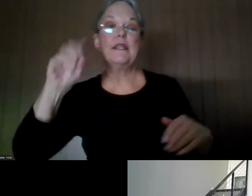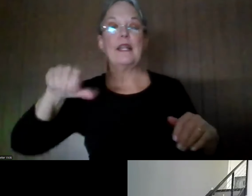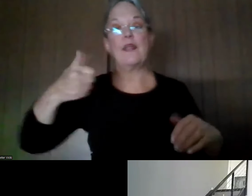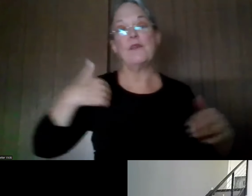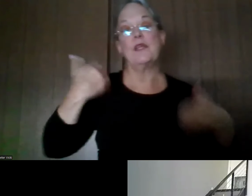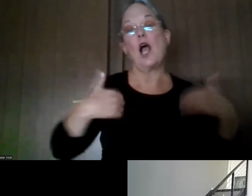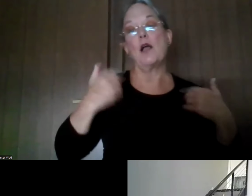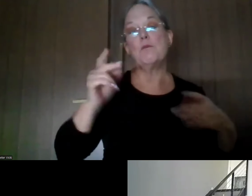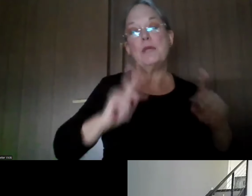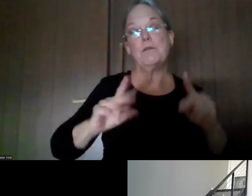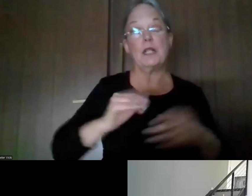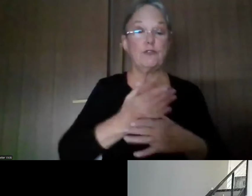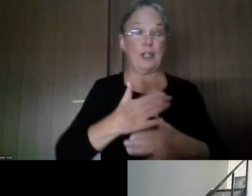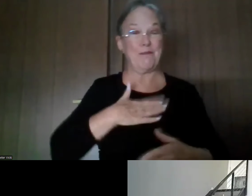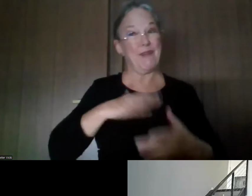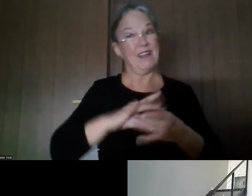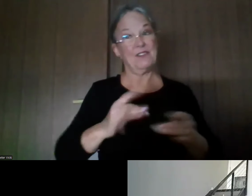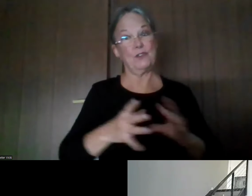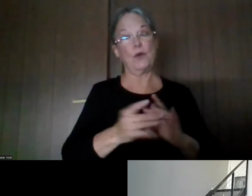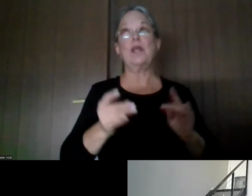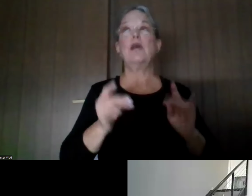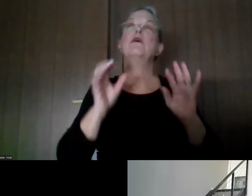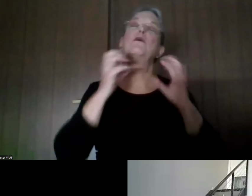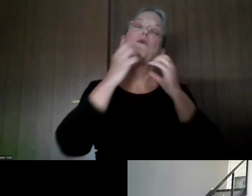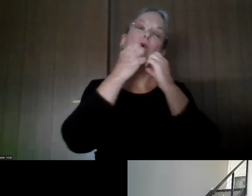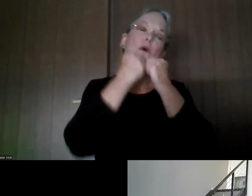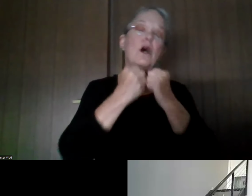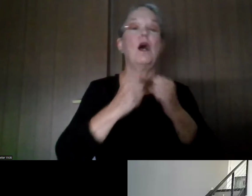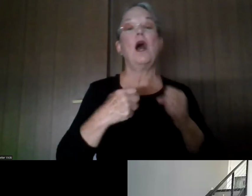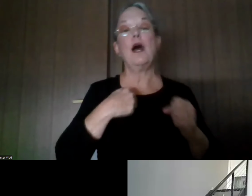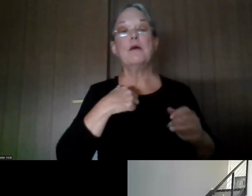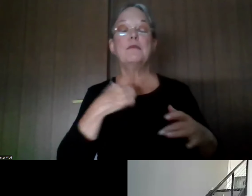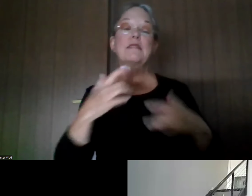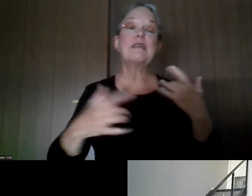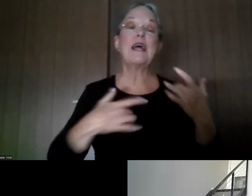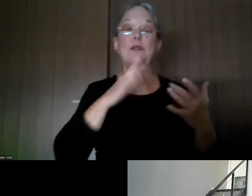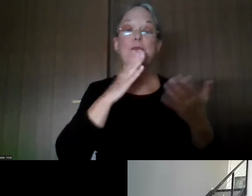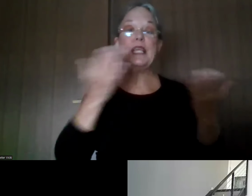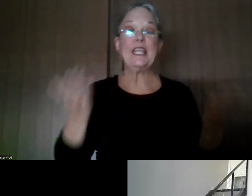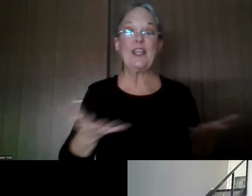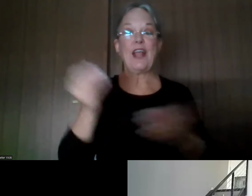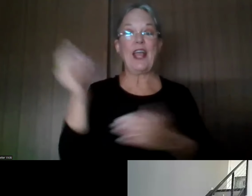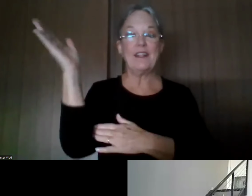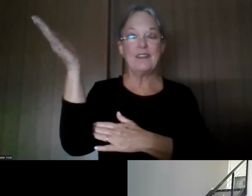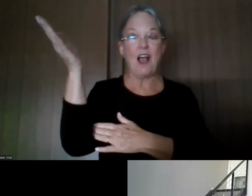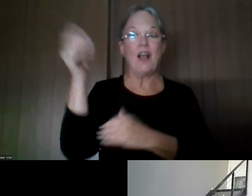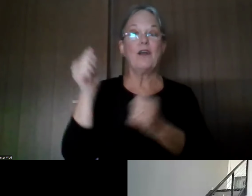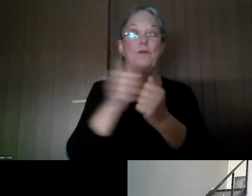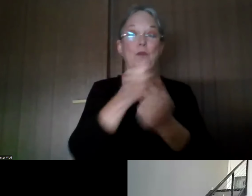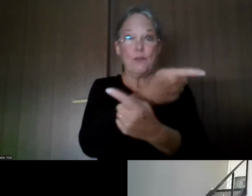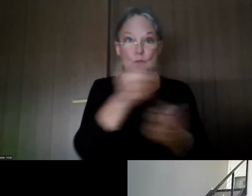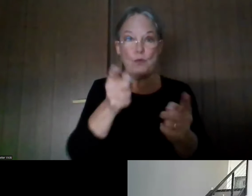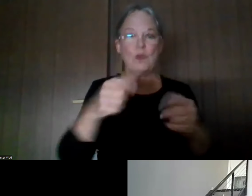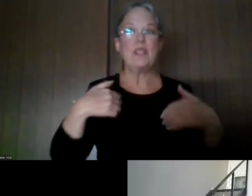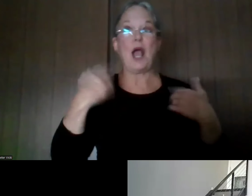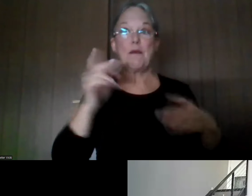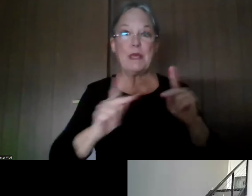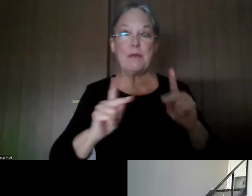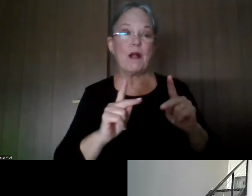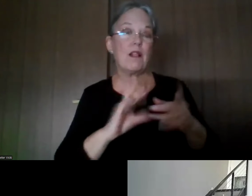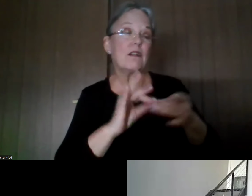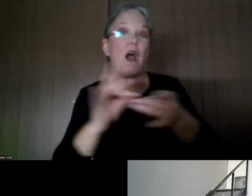means everything to be able to create that impact. So I'm super excited to be on this platform and talk with young people about what they're doing in their